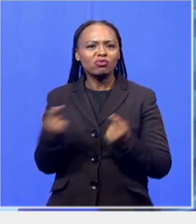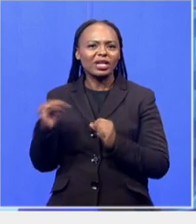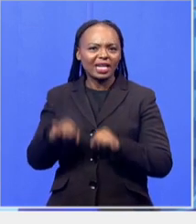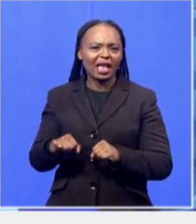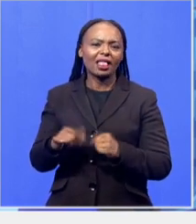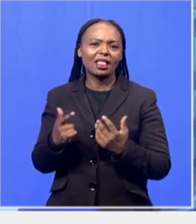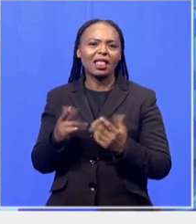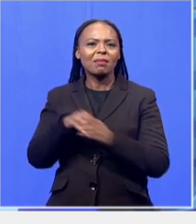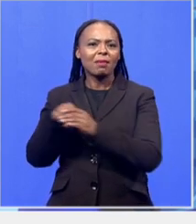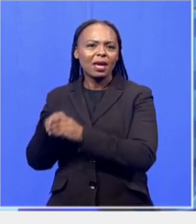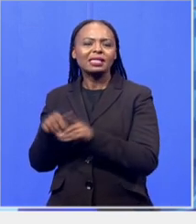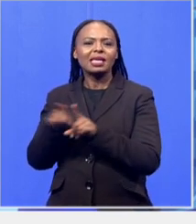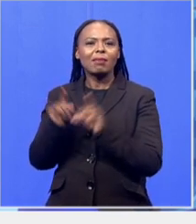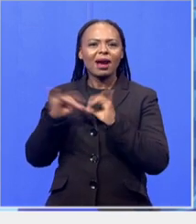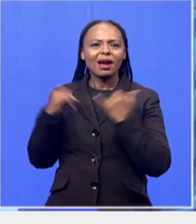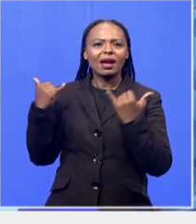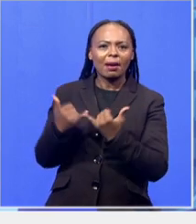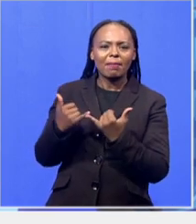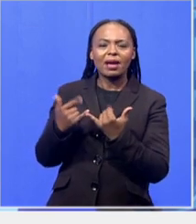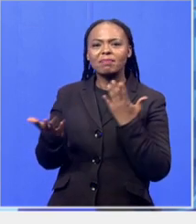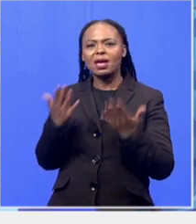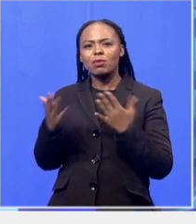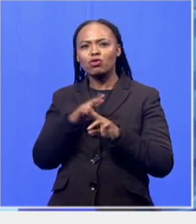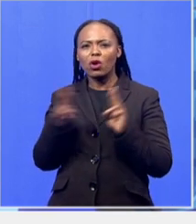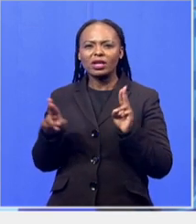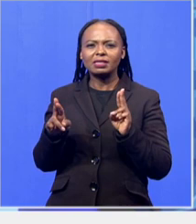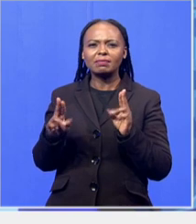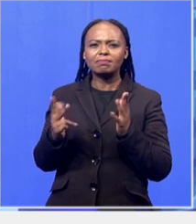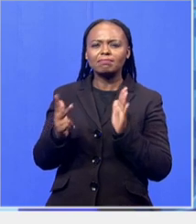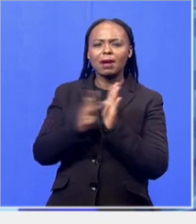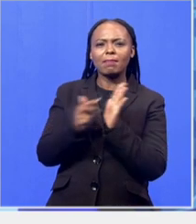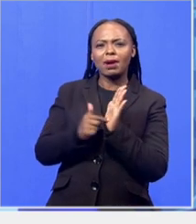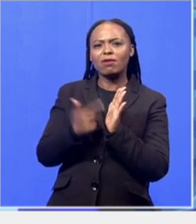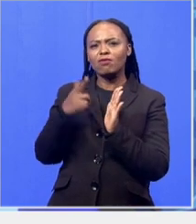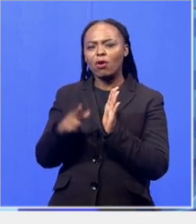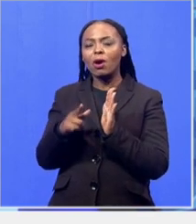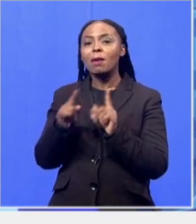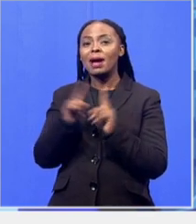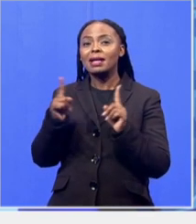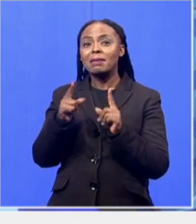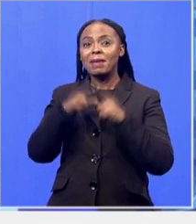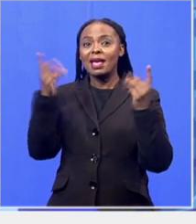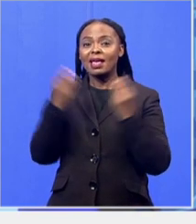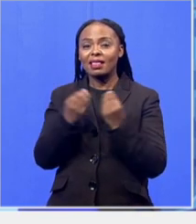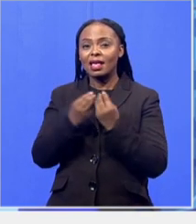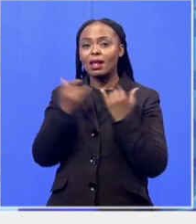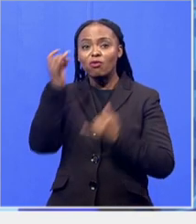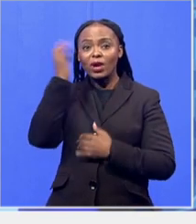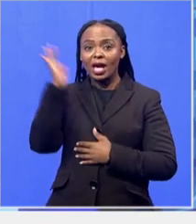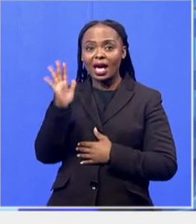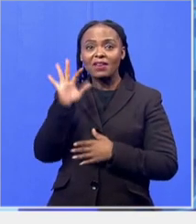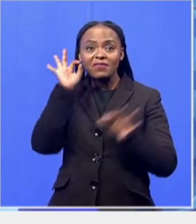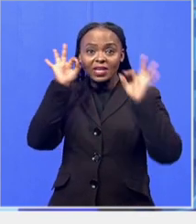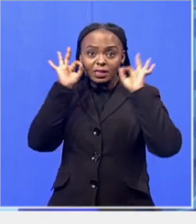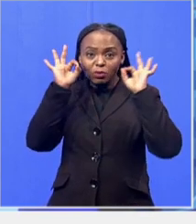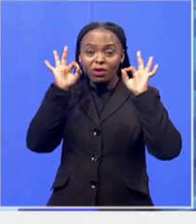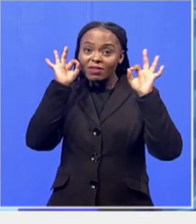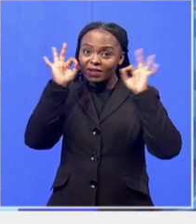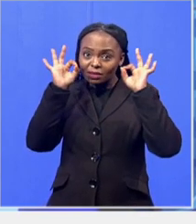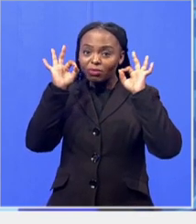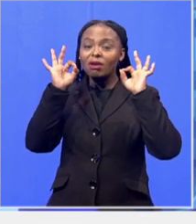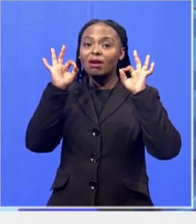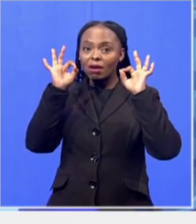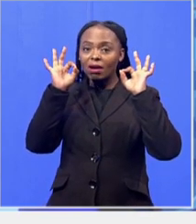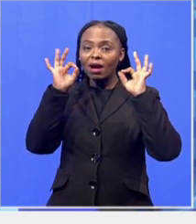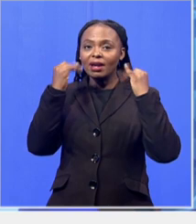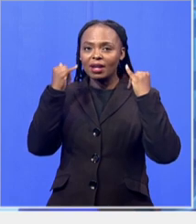as an influencer, as a company, is it because you're not verified? Is that going to matter? But the big one is, let's not forget Facebook as well. Yep. It's also have that blue tick,